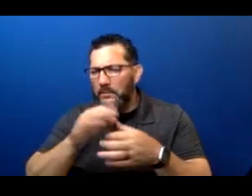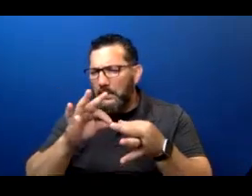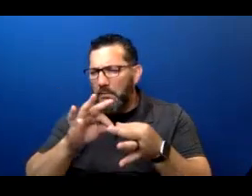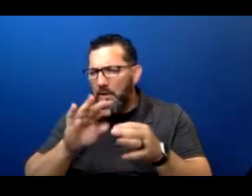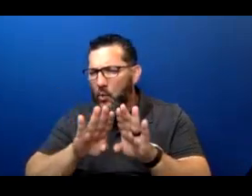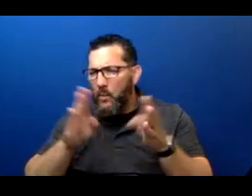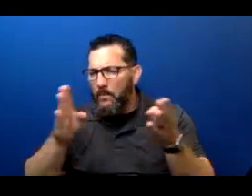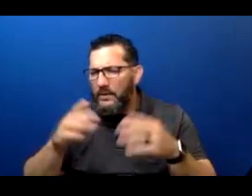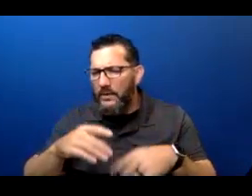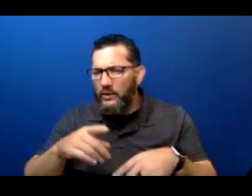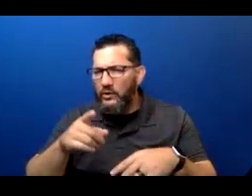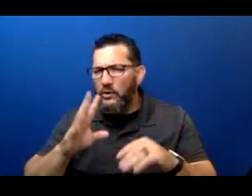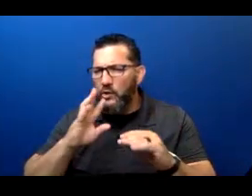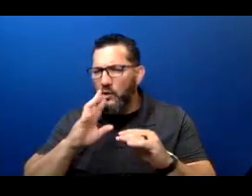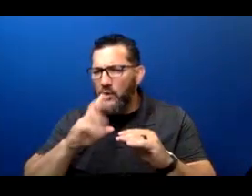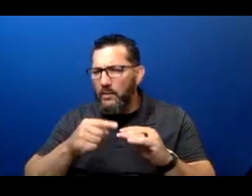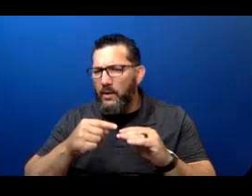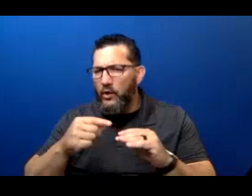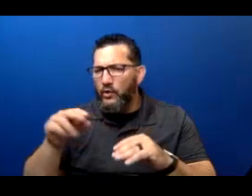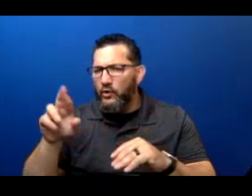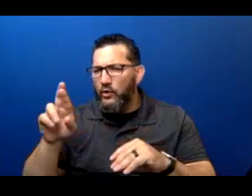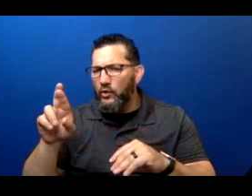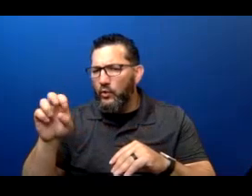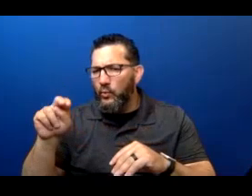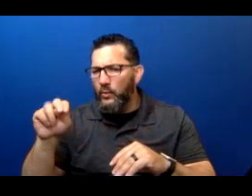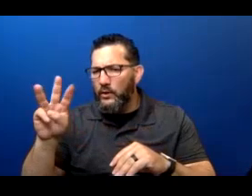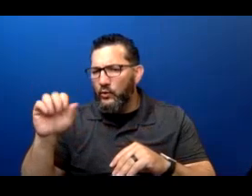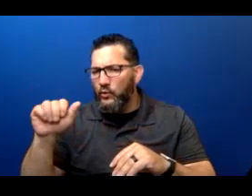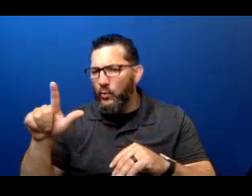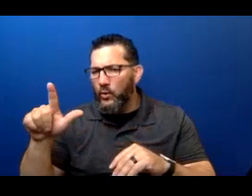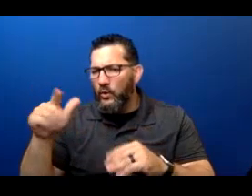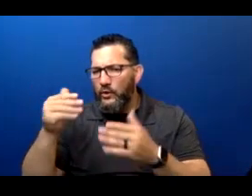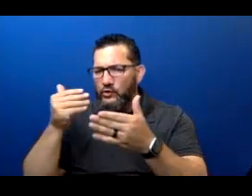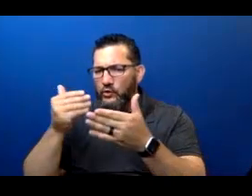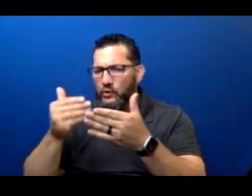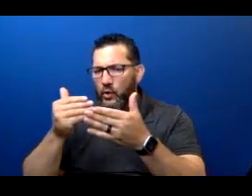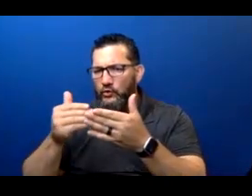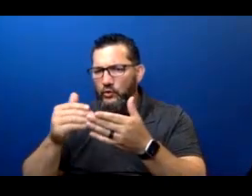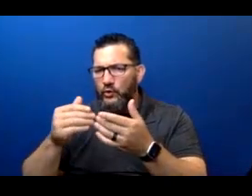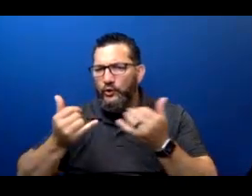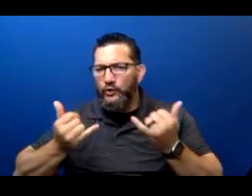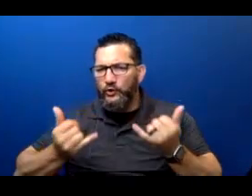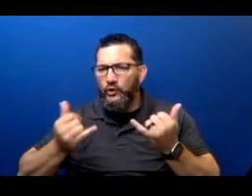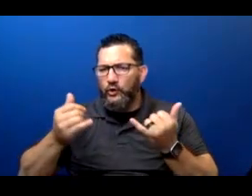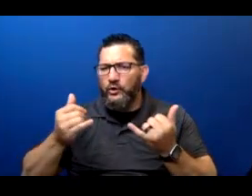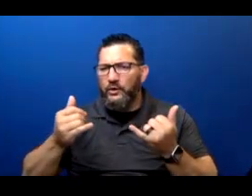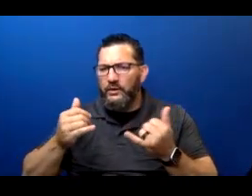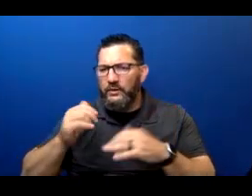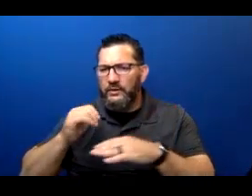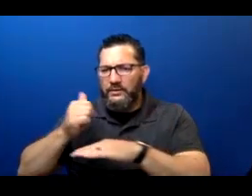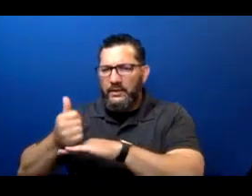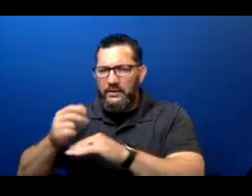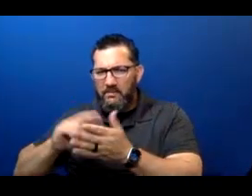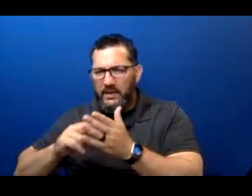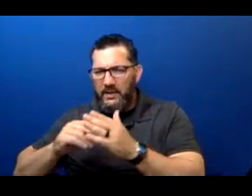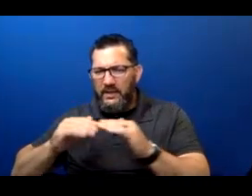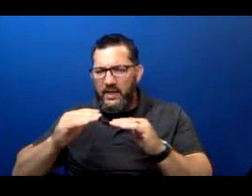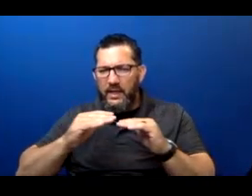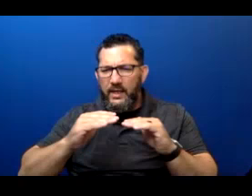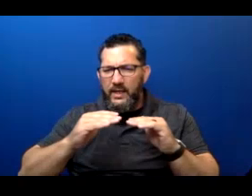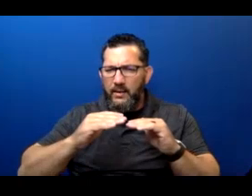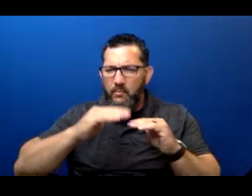presentation regarding your renewal is close to your current standing. Does that mean that it's less or more? Because